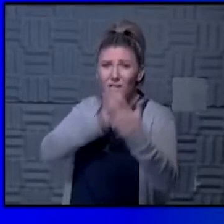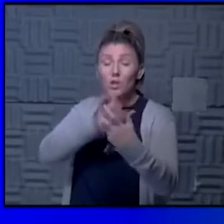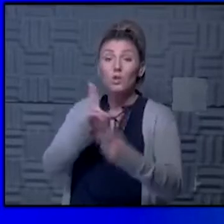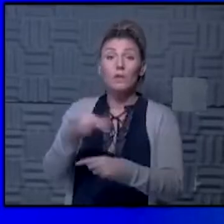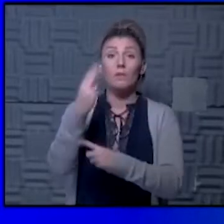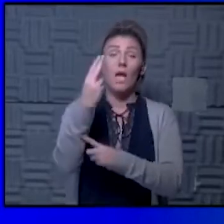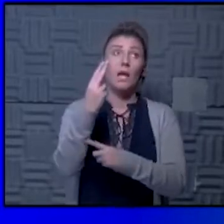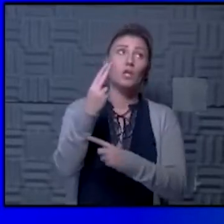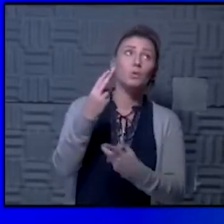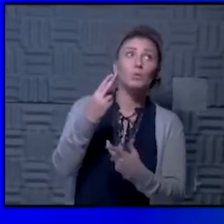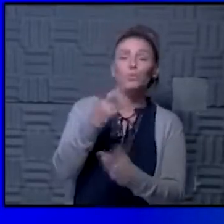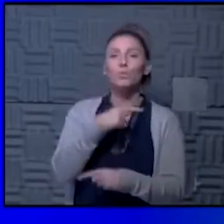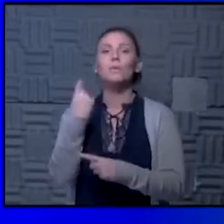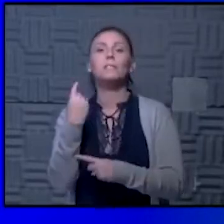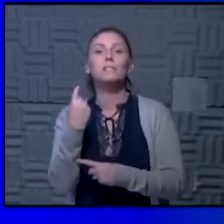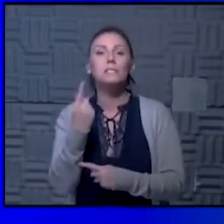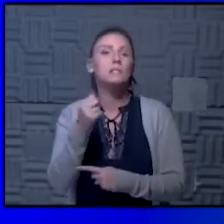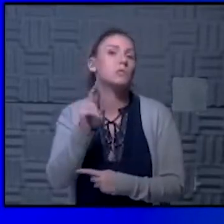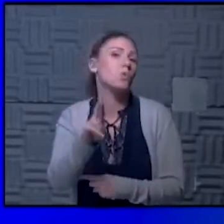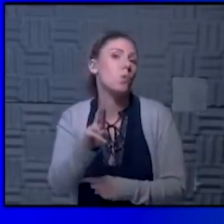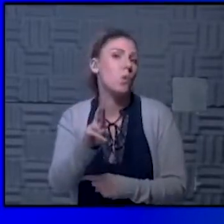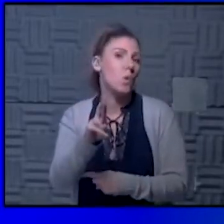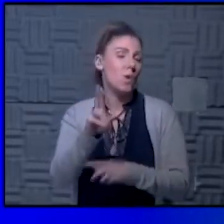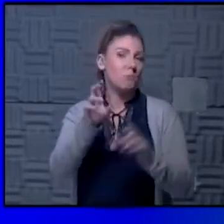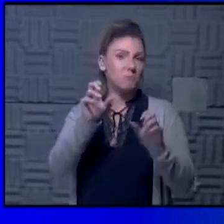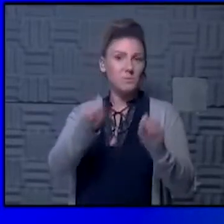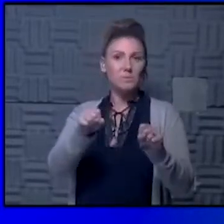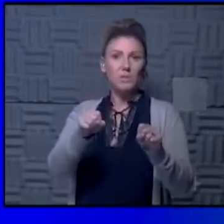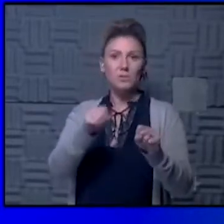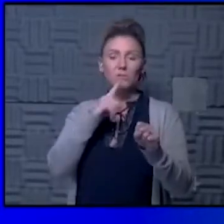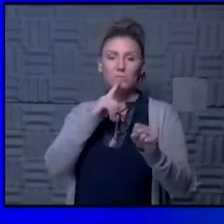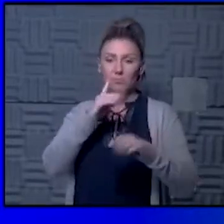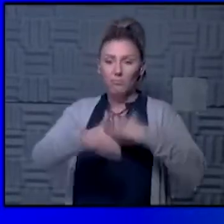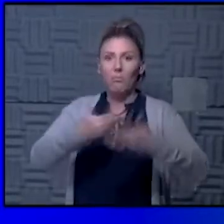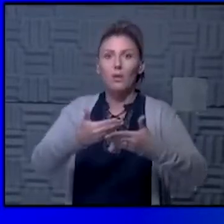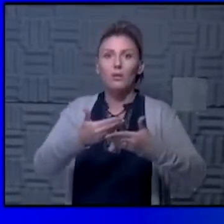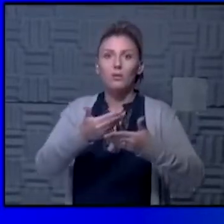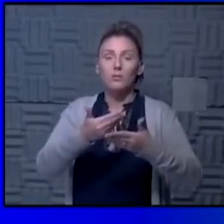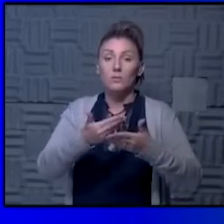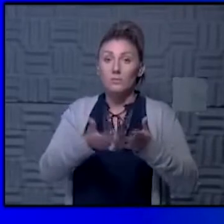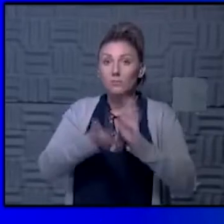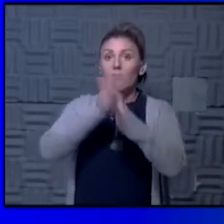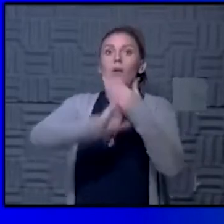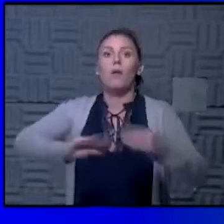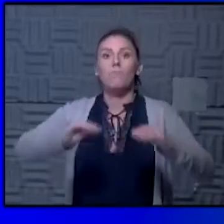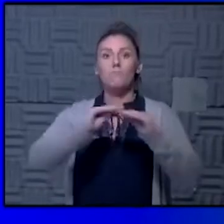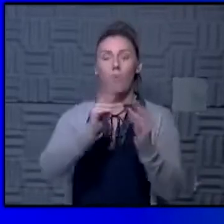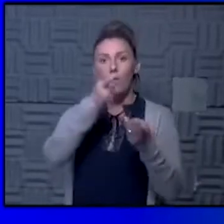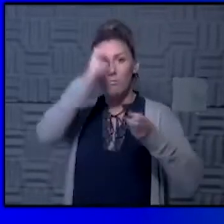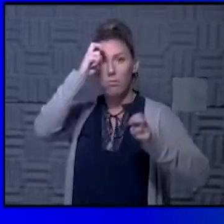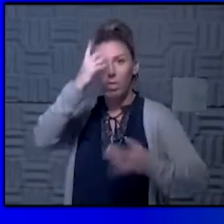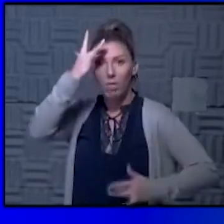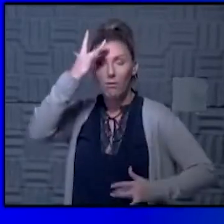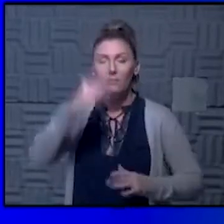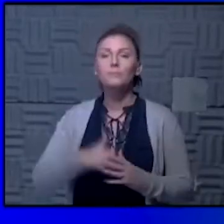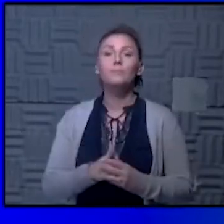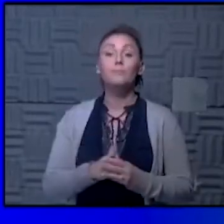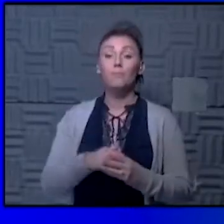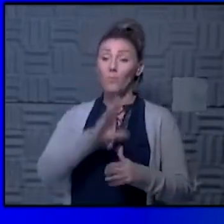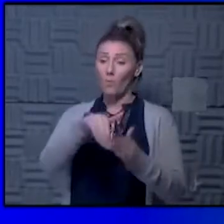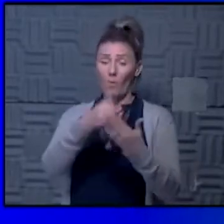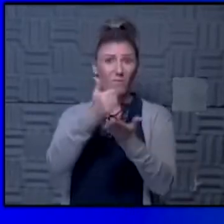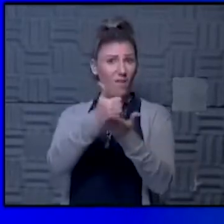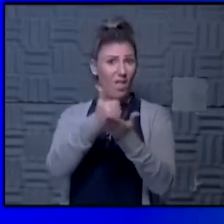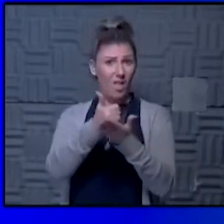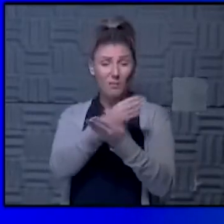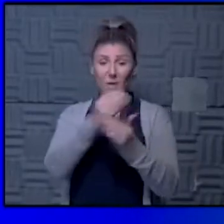higher risk or propensity to progress towards critical illness. So all of those things have certainly helped. And moving forward,